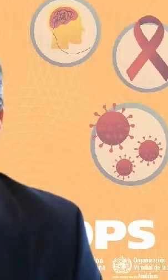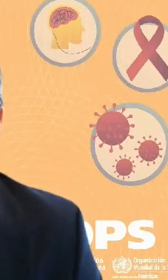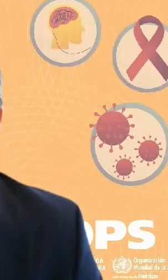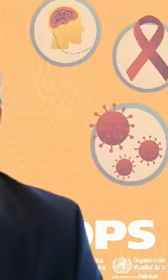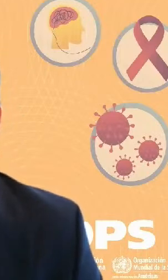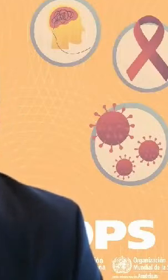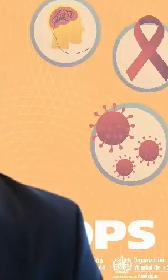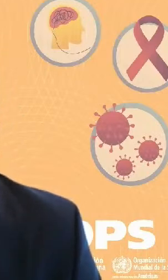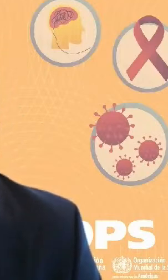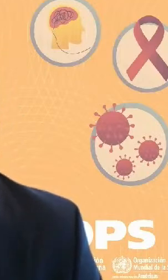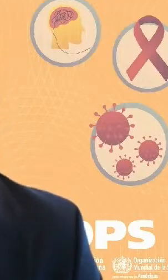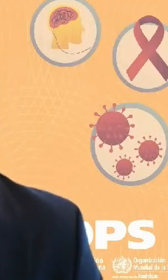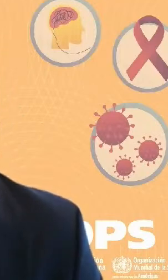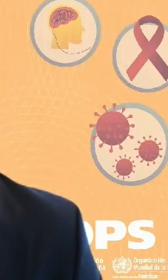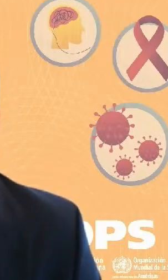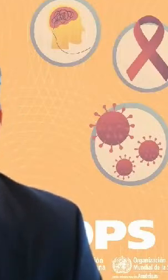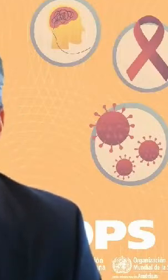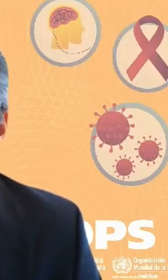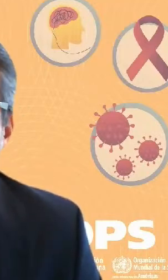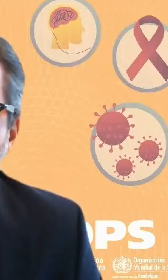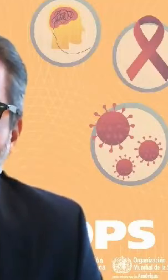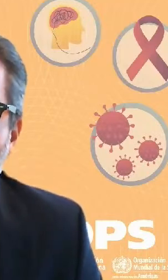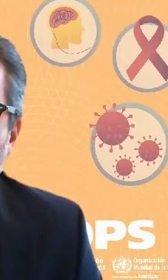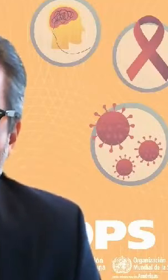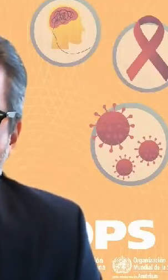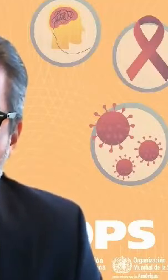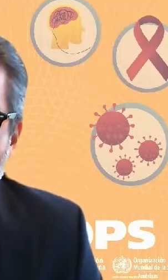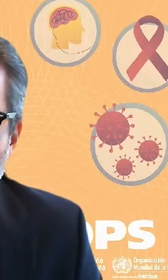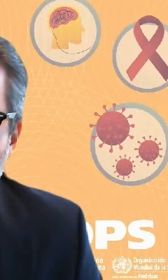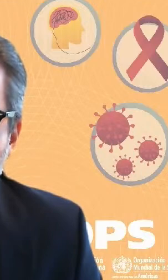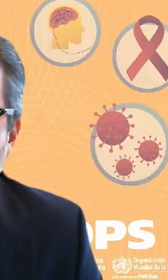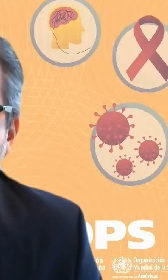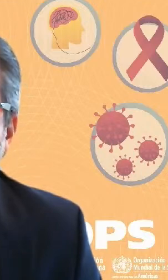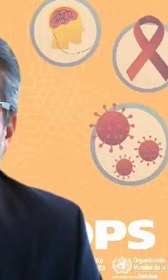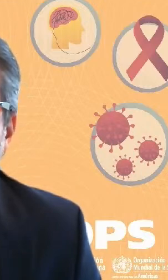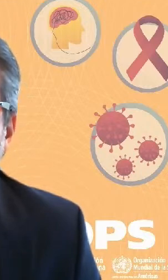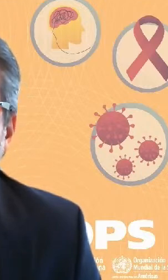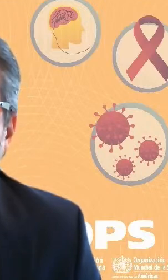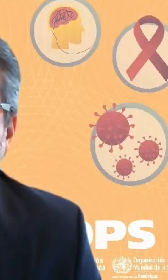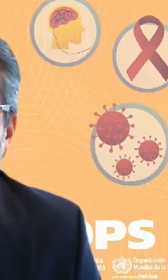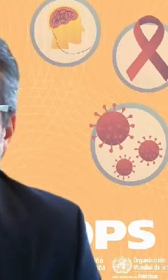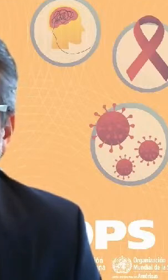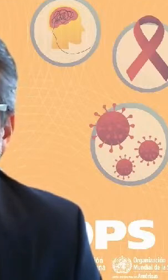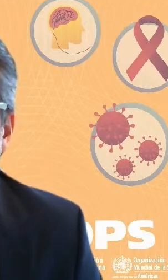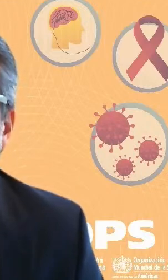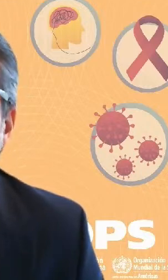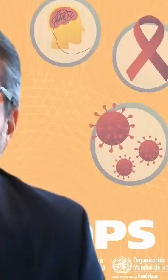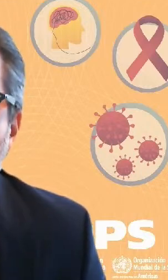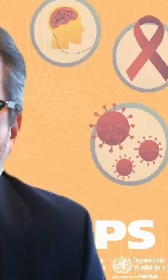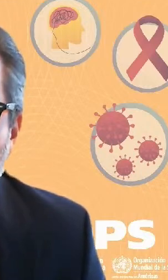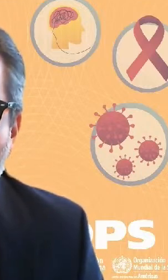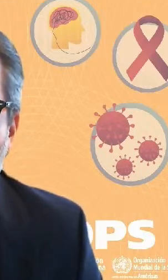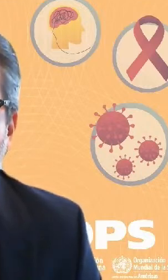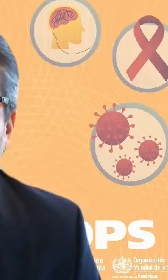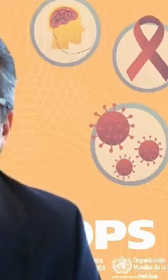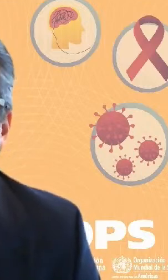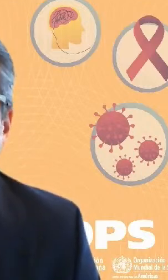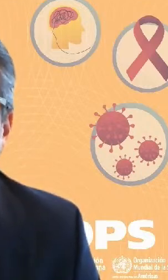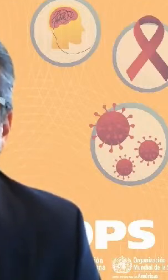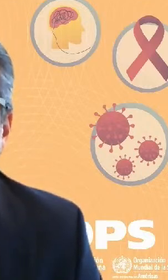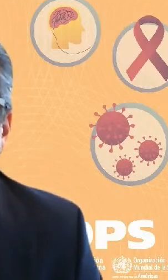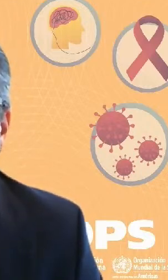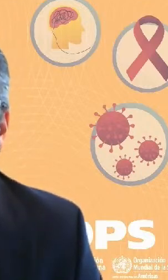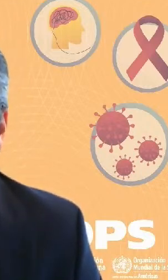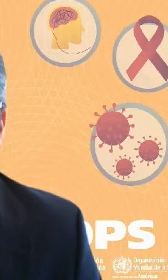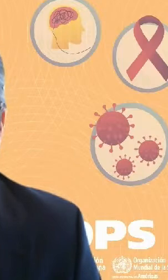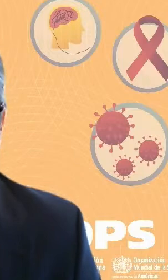presentation. In the meantime, please use the questions and answers function that you have here in